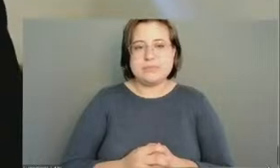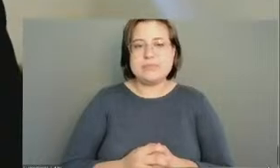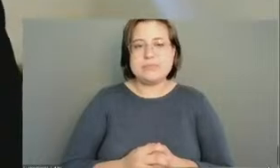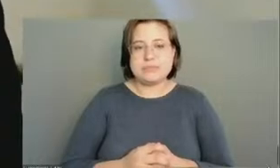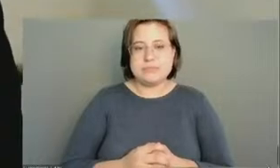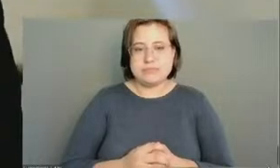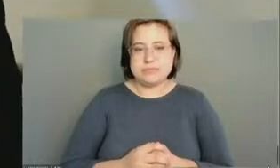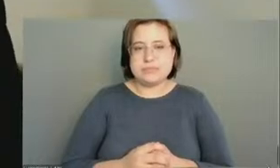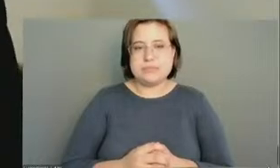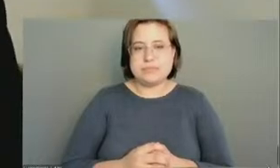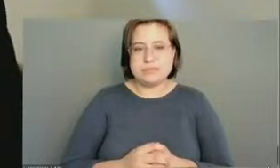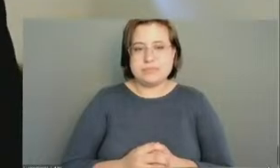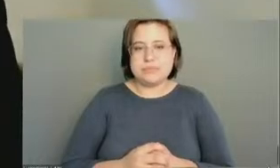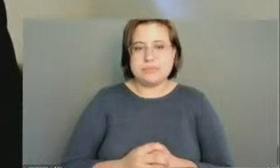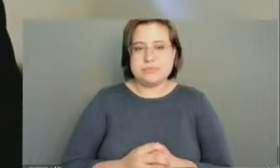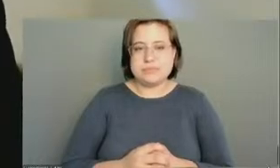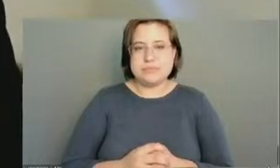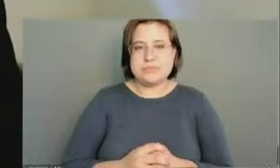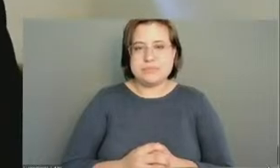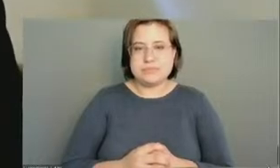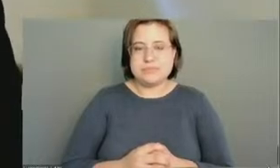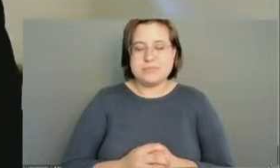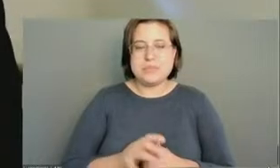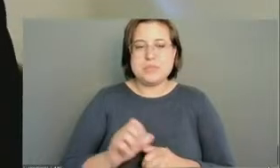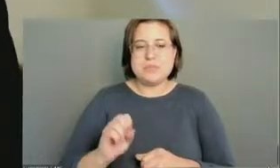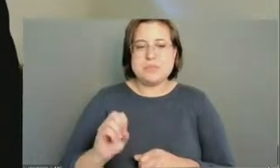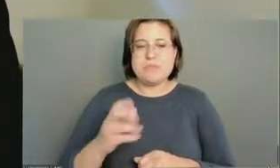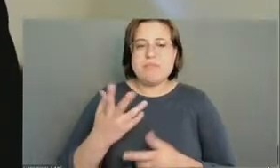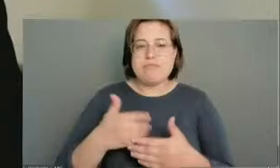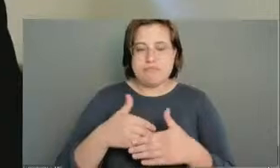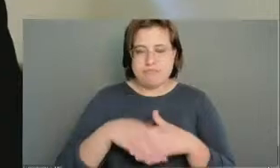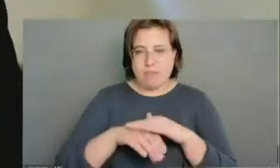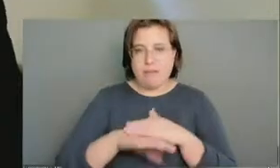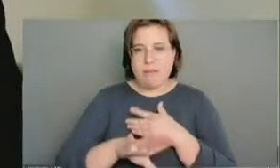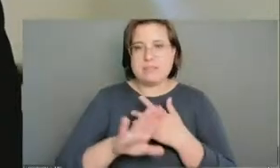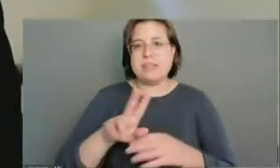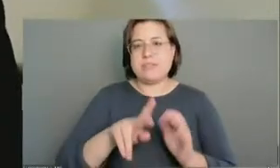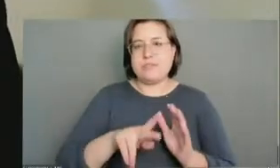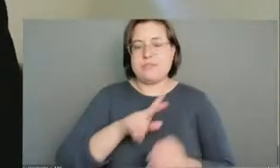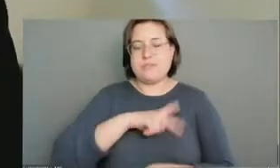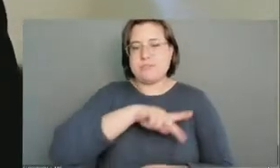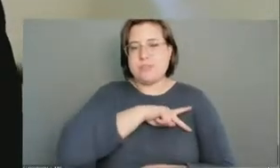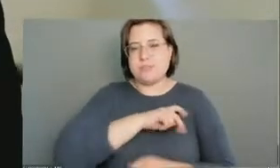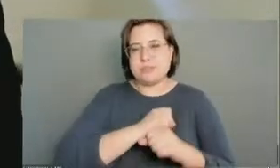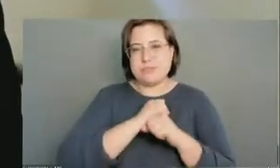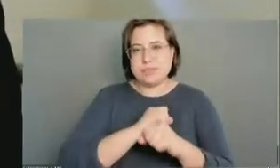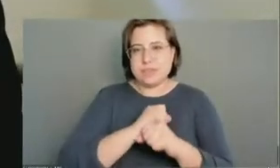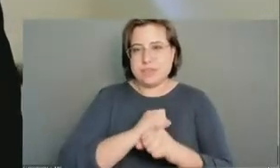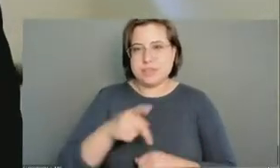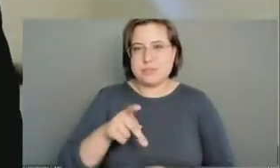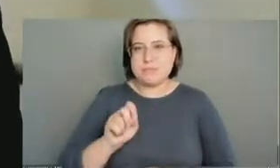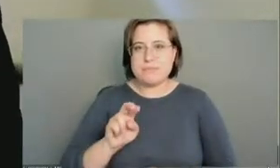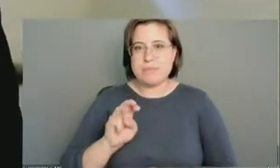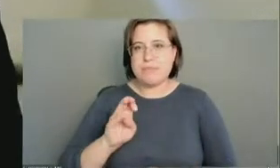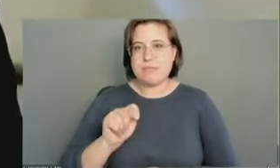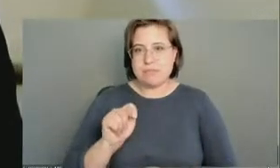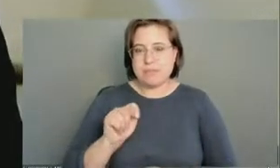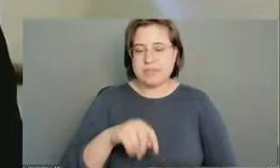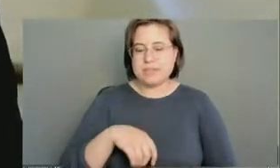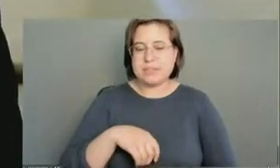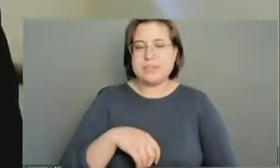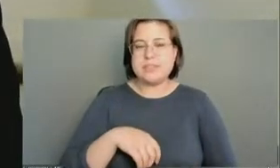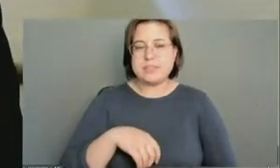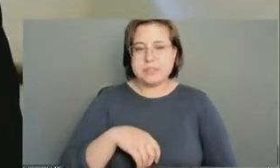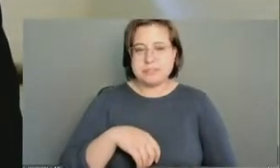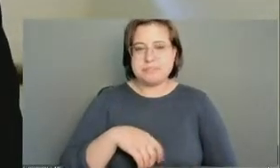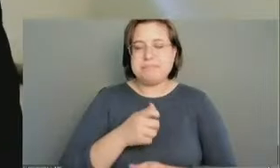SARS-CoV-2 infection, and the access to personal protection equipment, testing, and therapeutics that are related to this